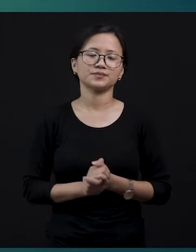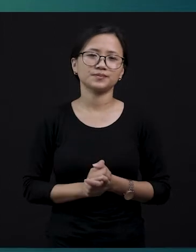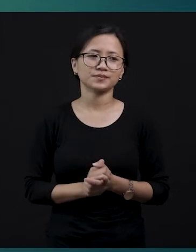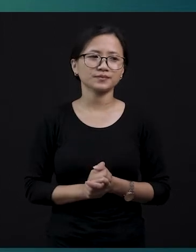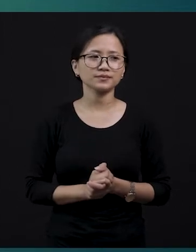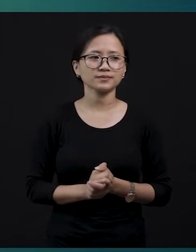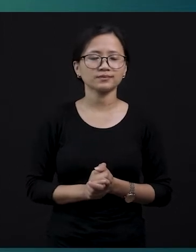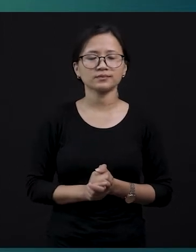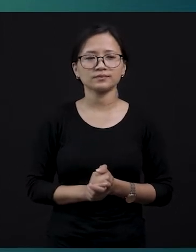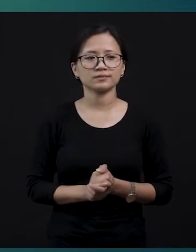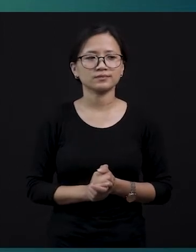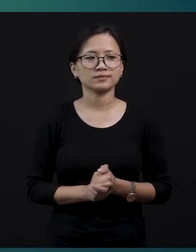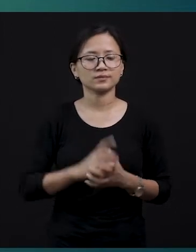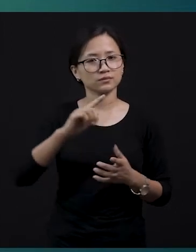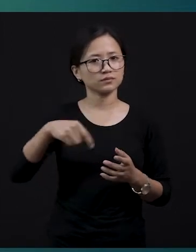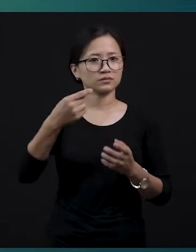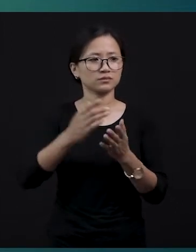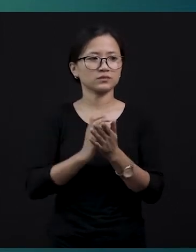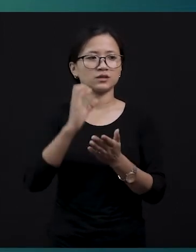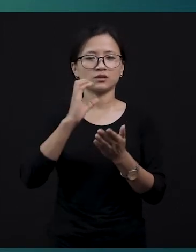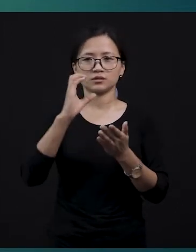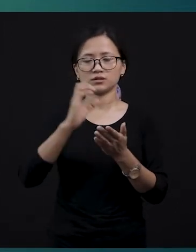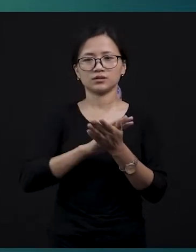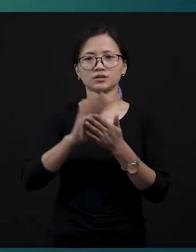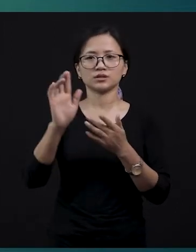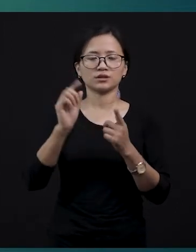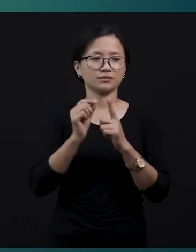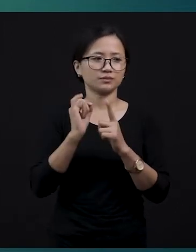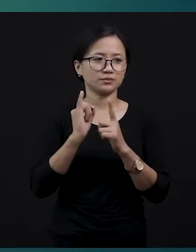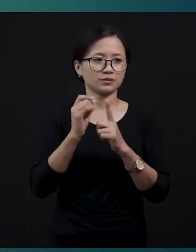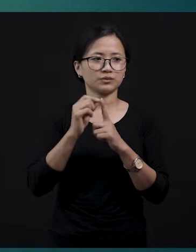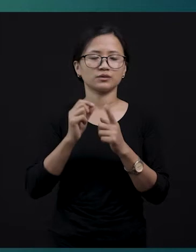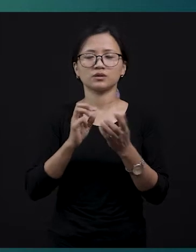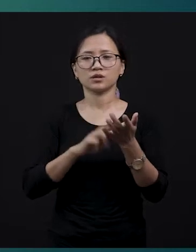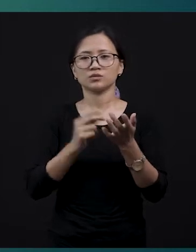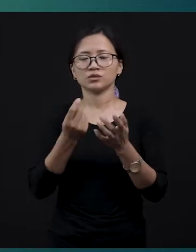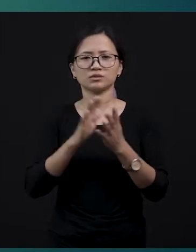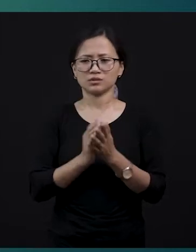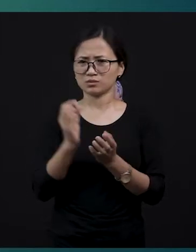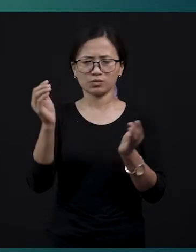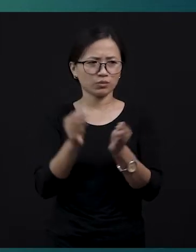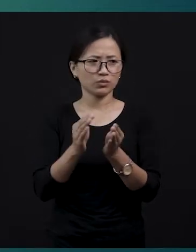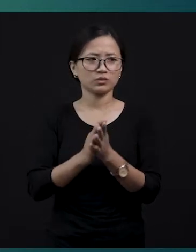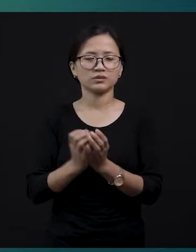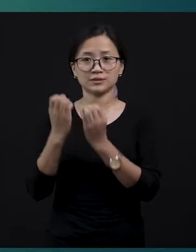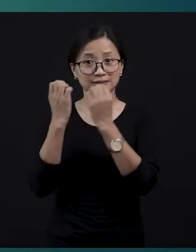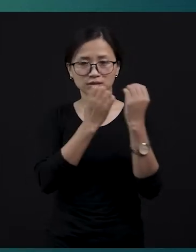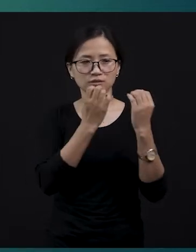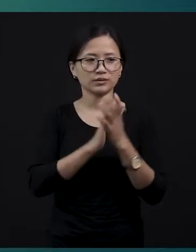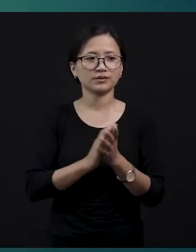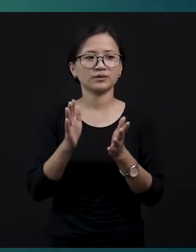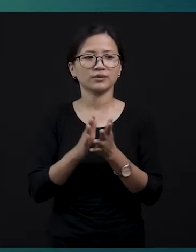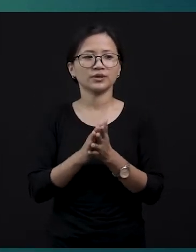desert. Next, chipmunks, small ground squirrels having light and dark stripes. Let's